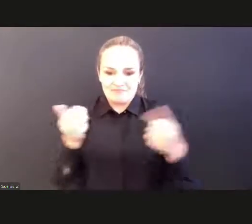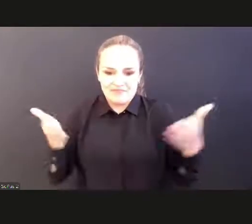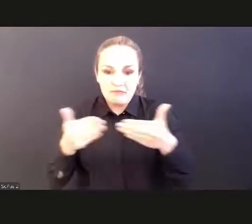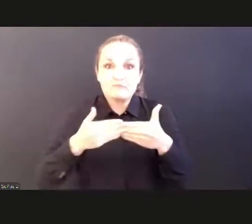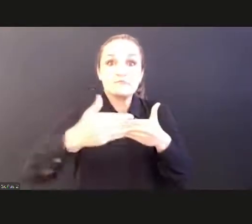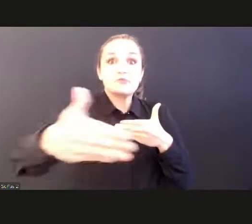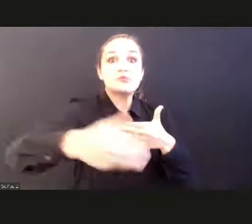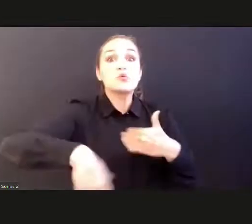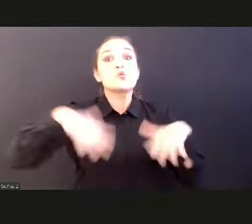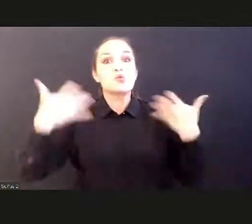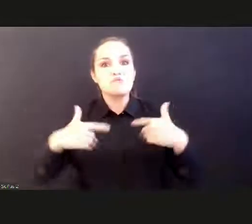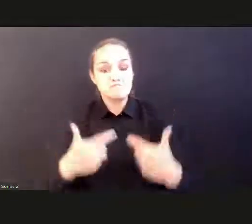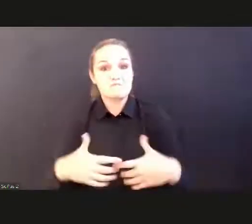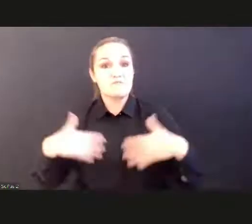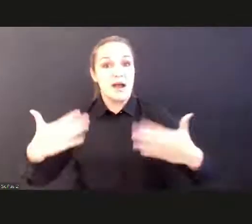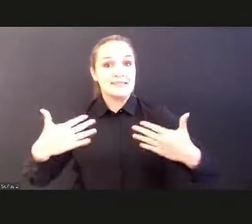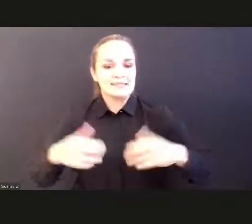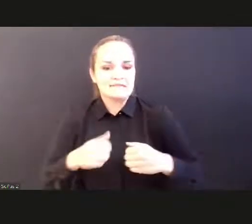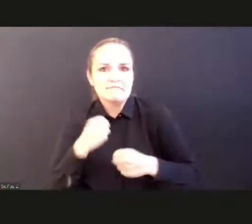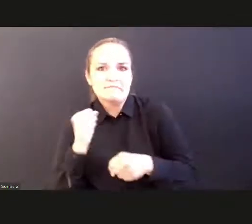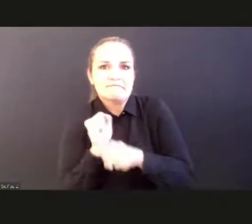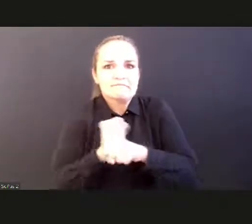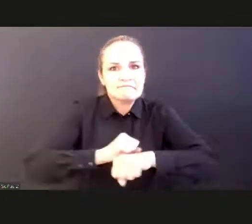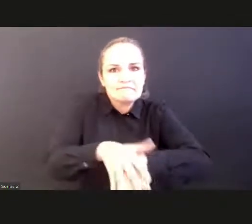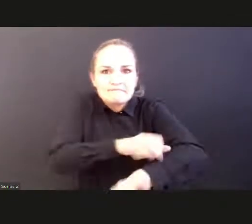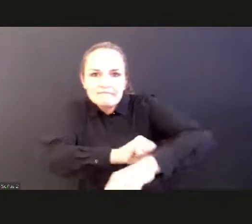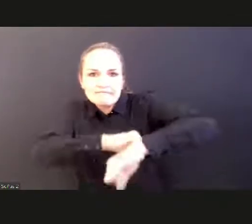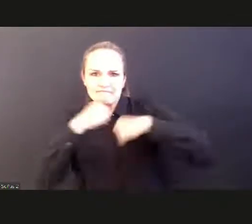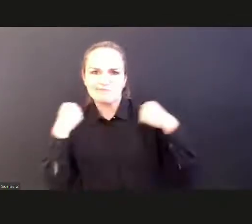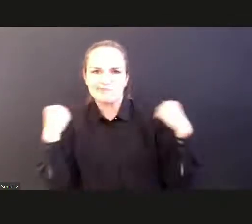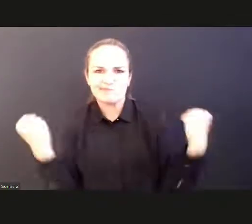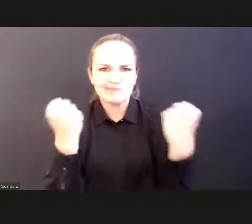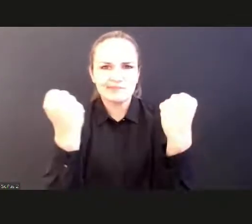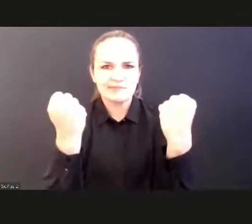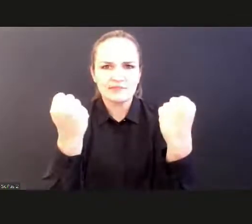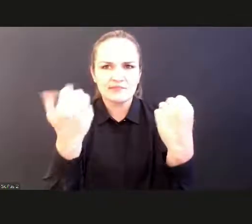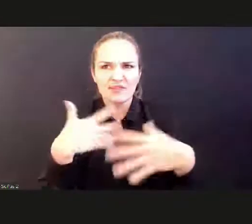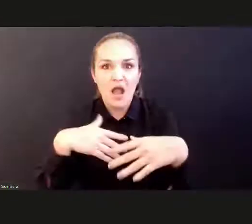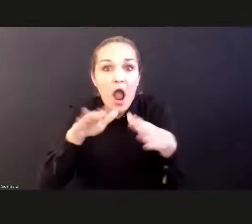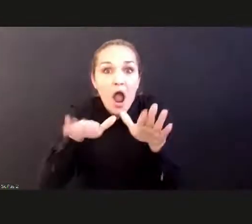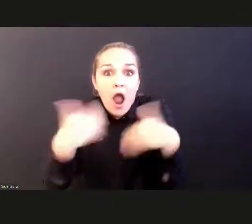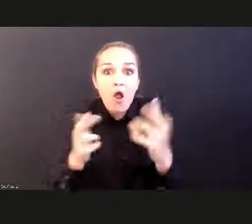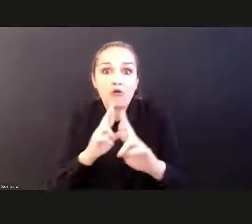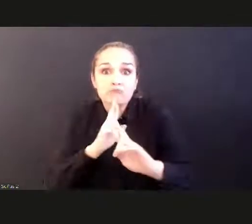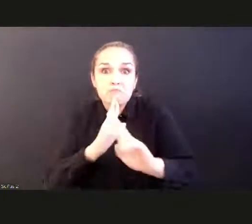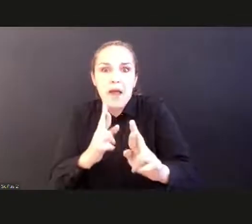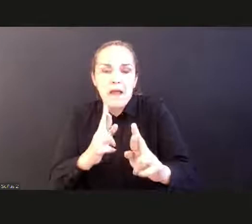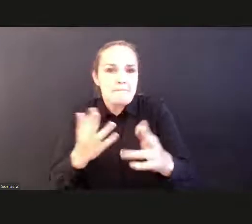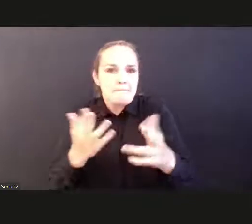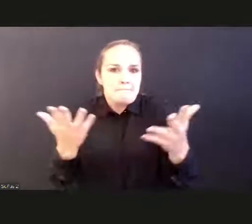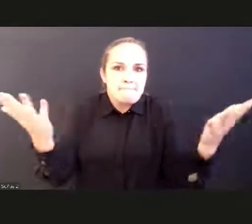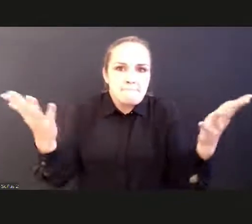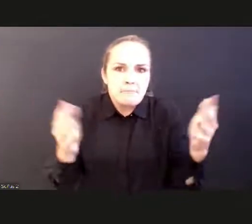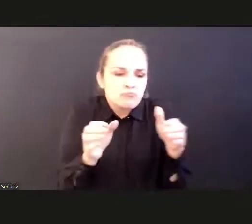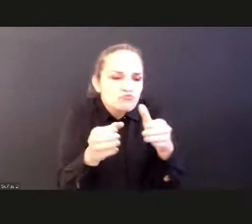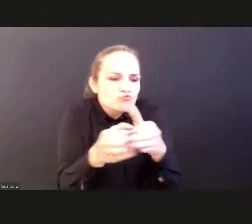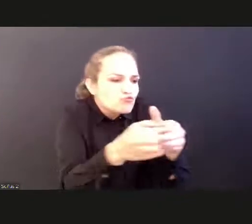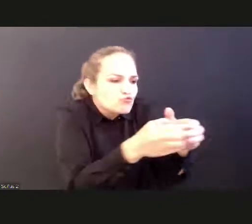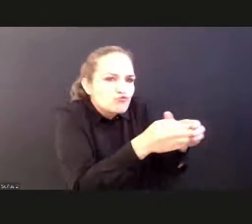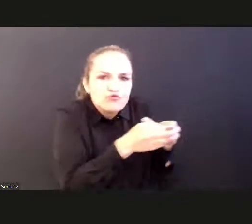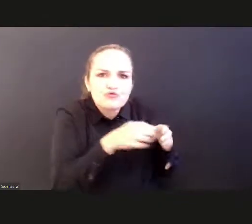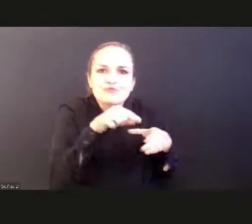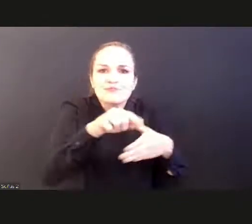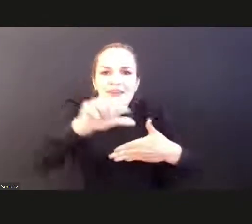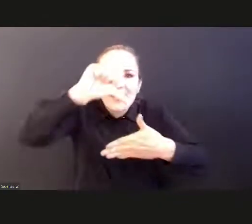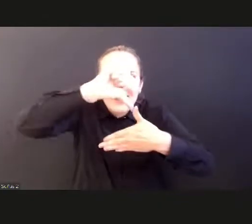for the Caribbean of how the Caribbean and other small developing economies can position ourselves to